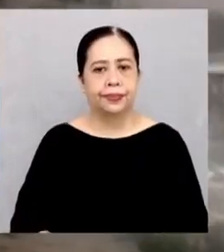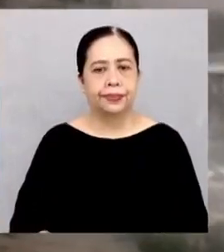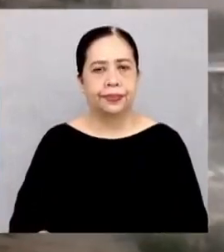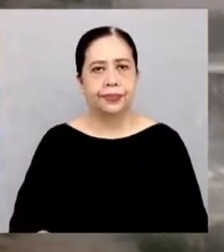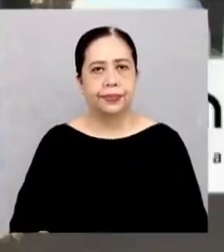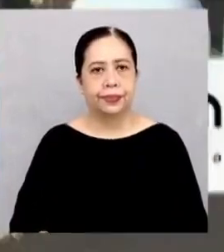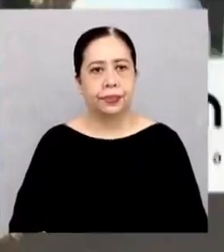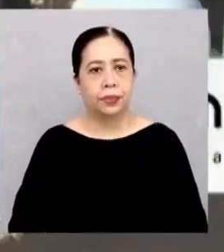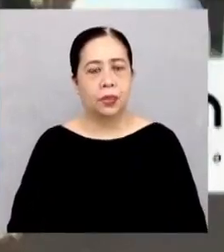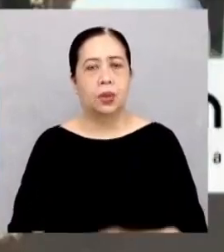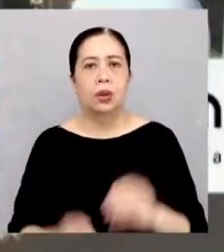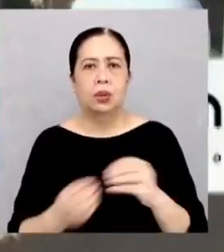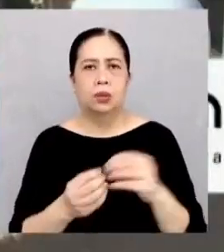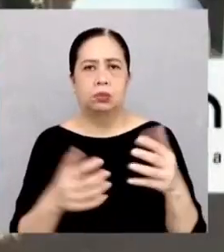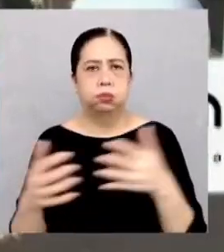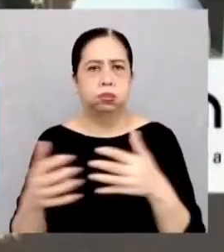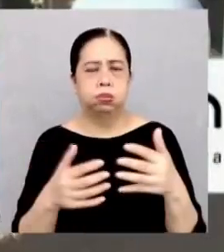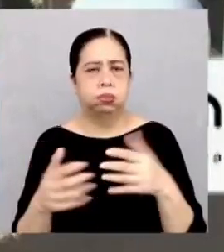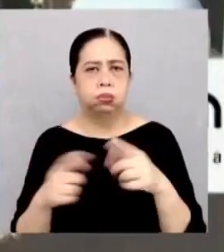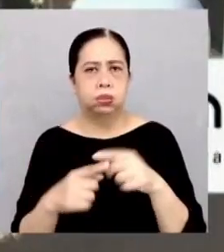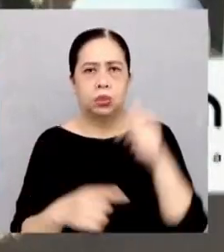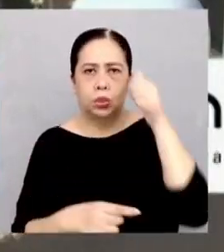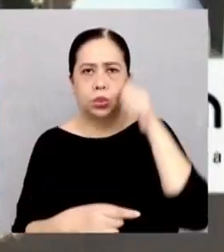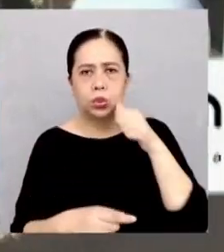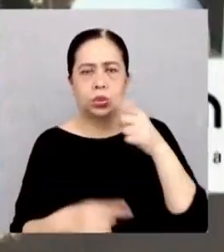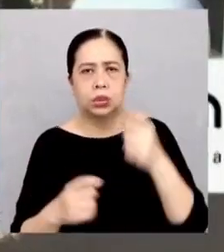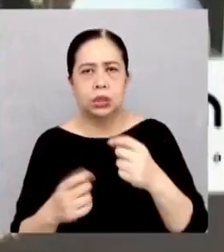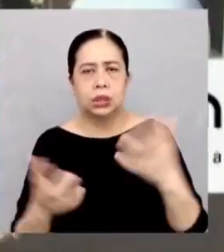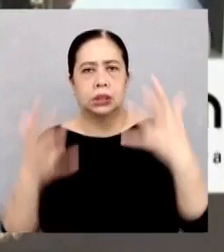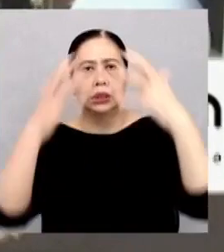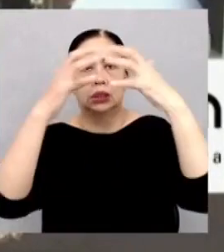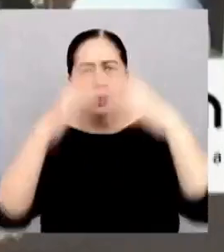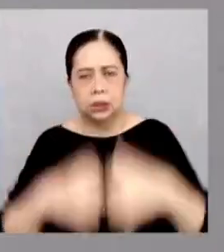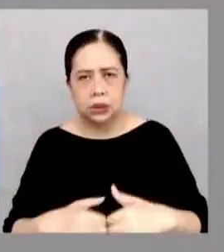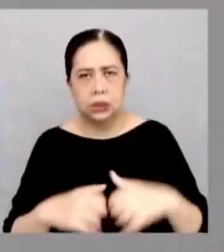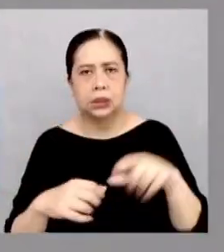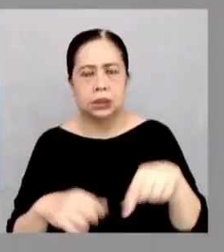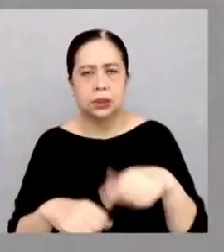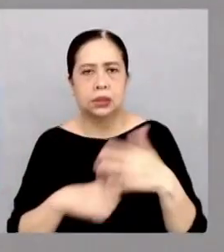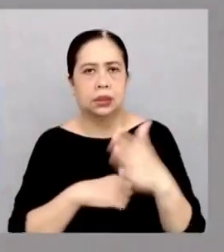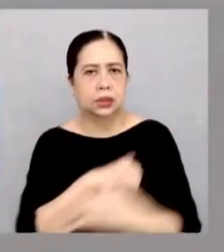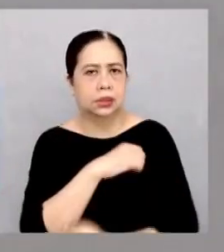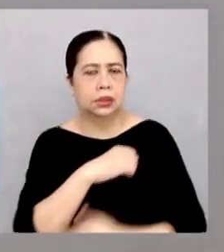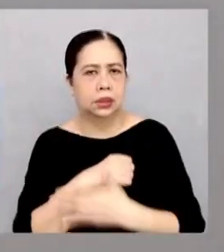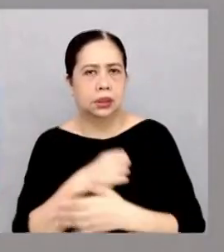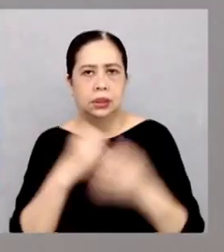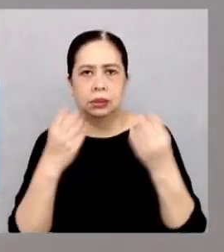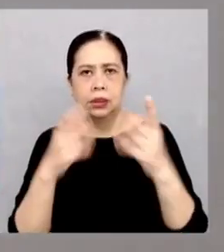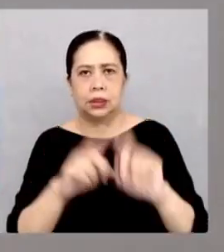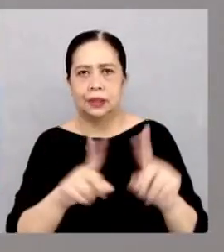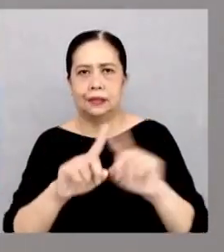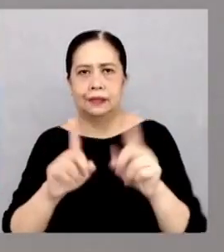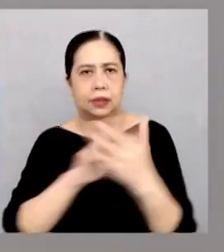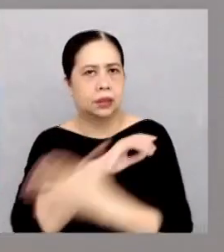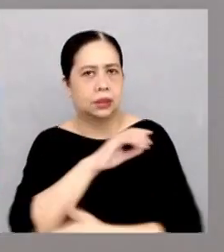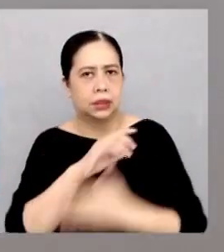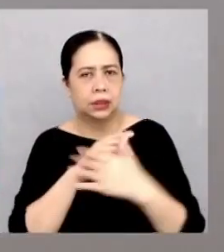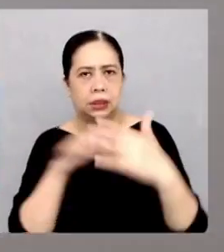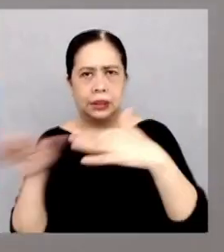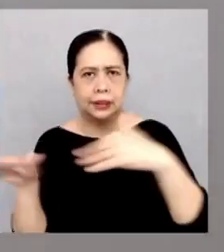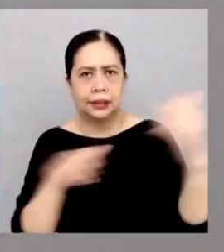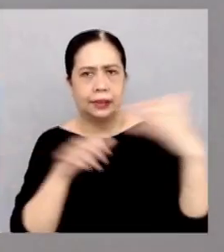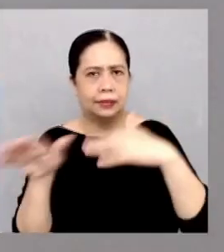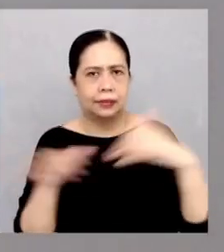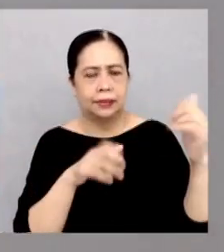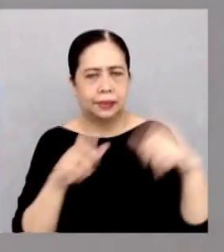Warring factions trying to take control of Sudan have plunged the country into chaos and thousands of different nationalities are fleeing the battle zones